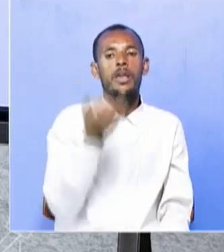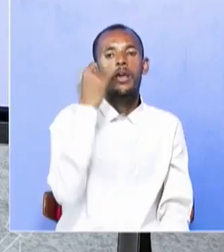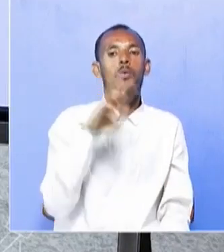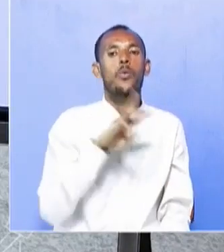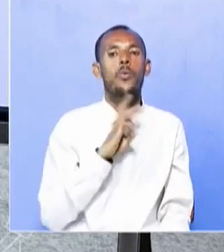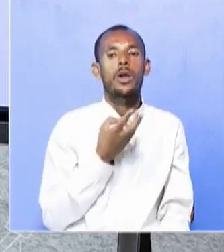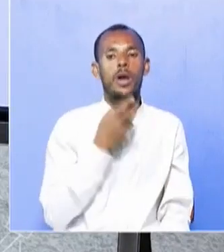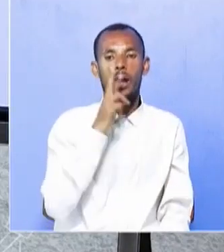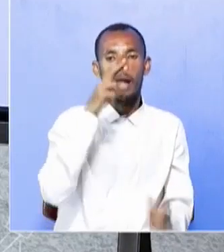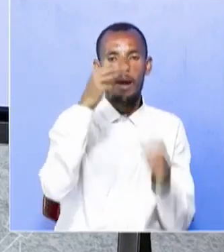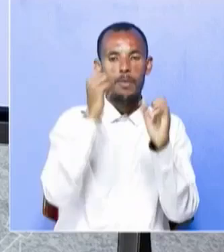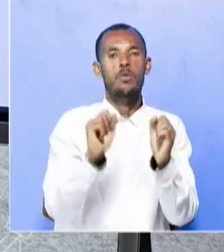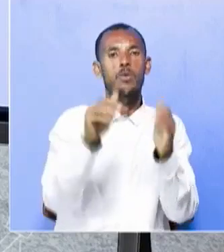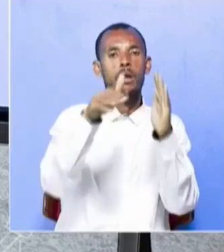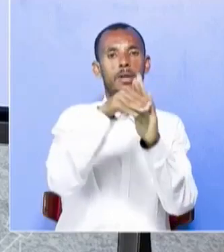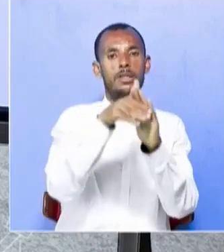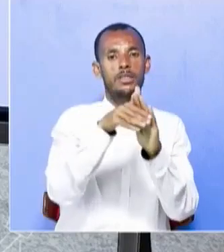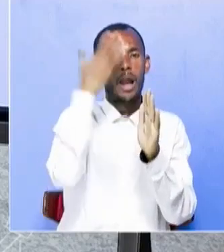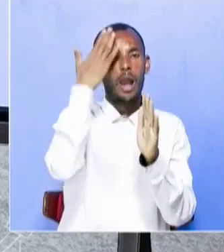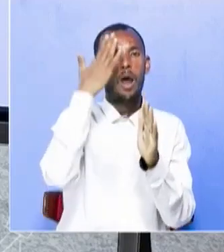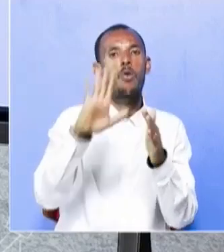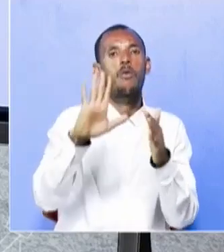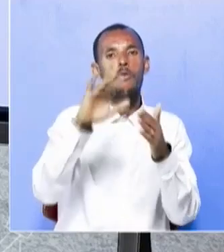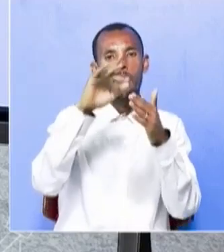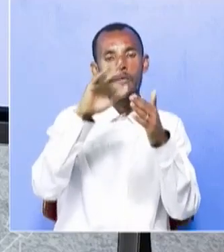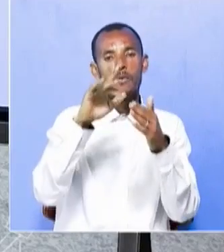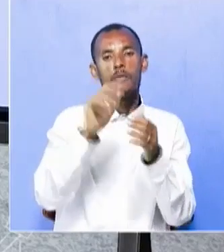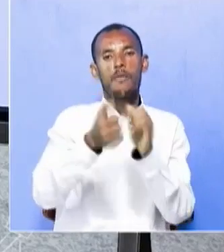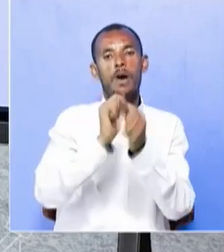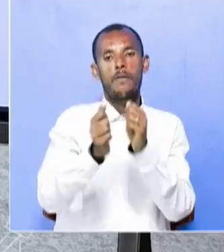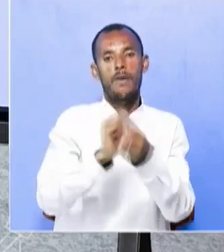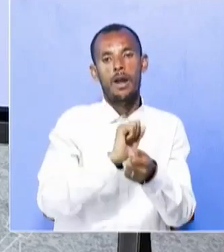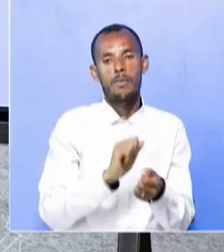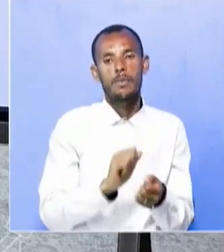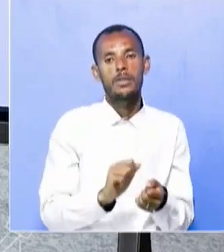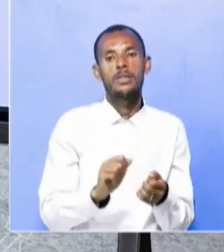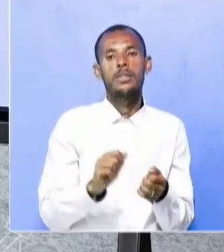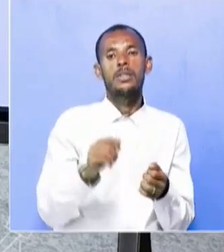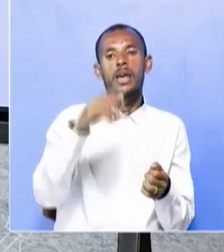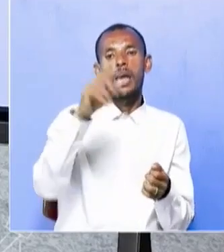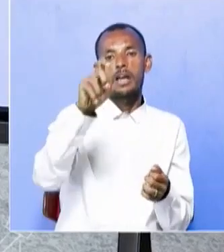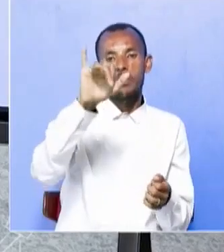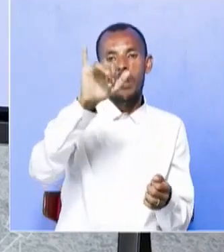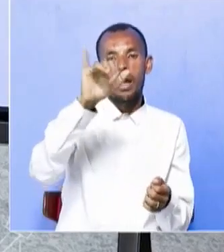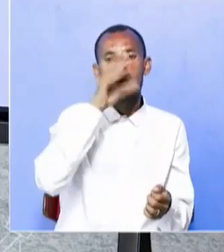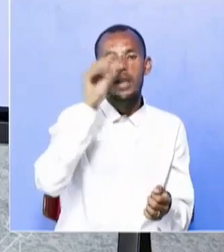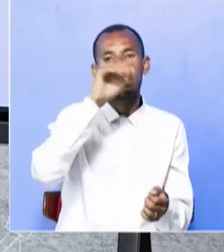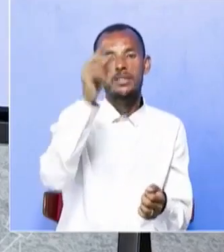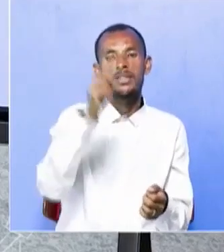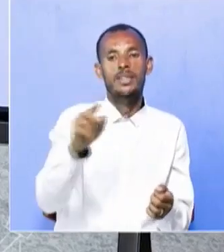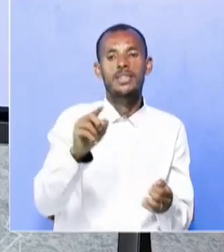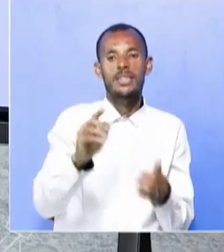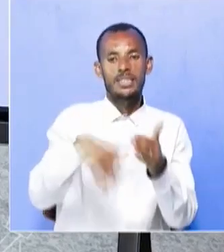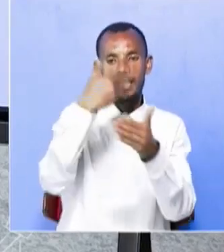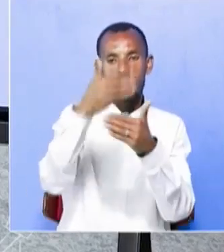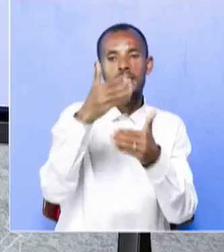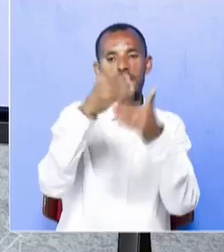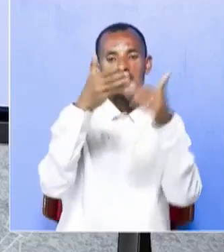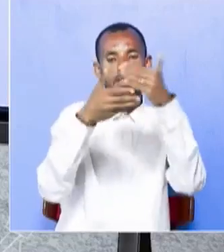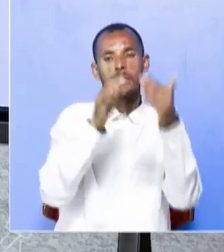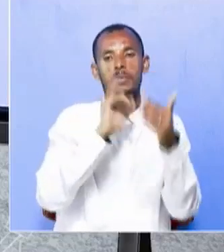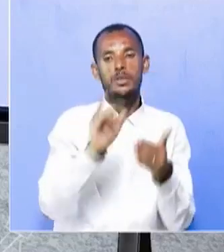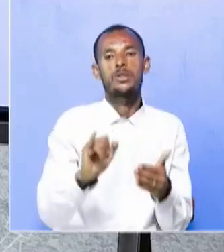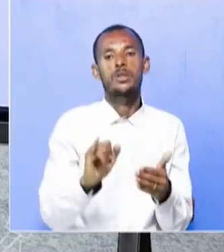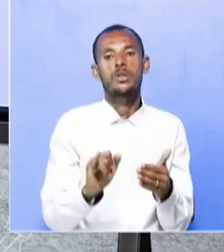we are able to represent the unknown variables by the unknown sides by x, y, and z, the next step is we